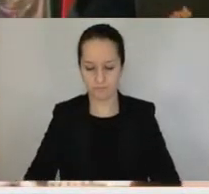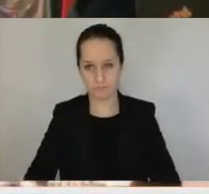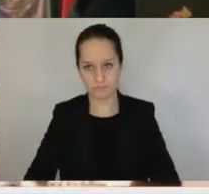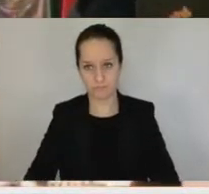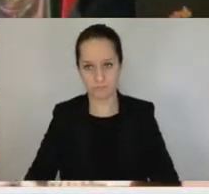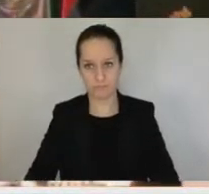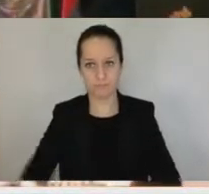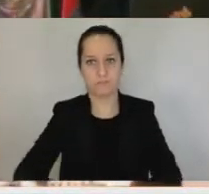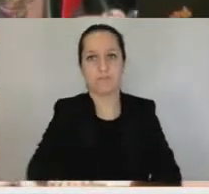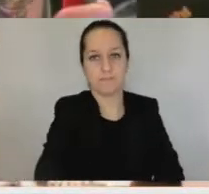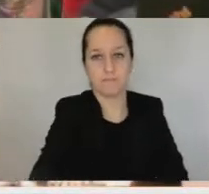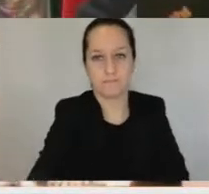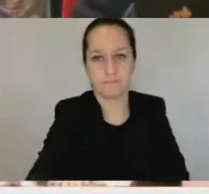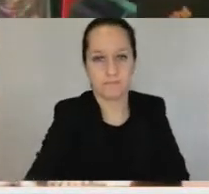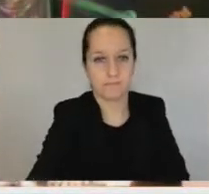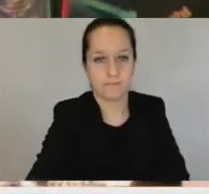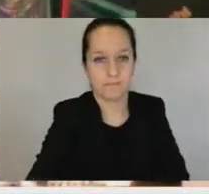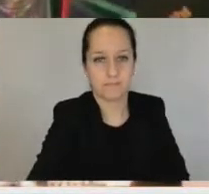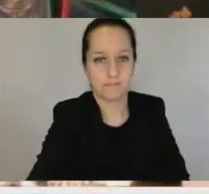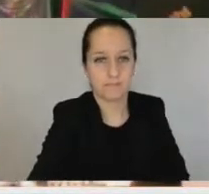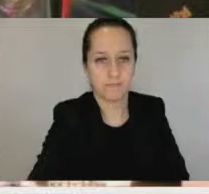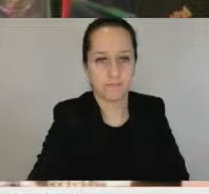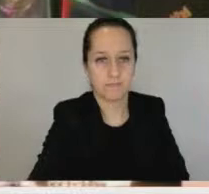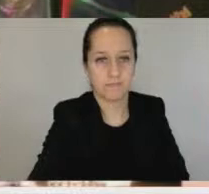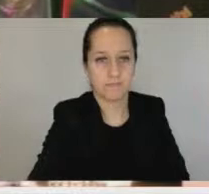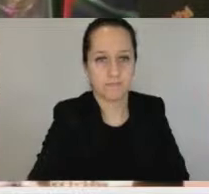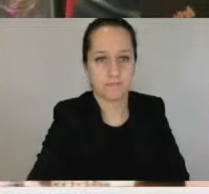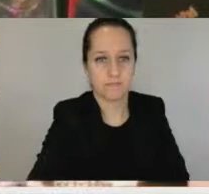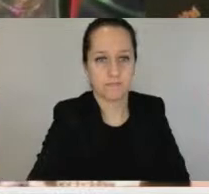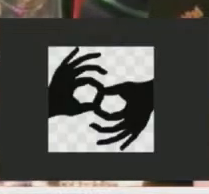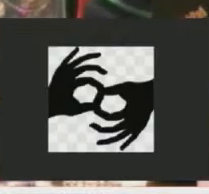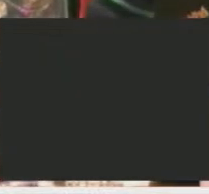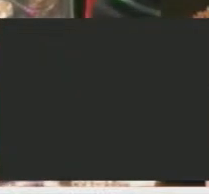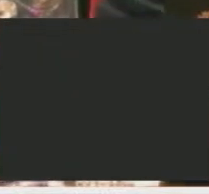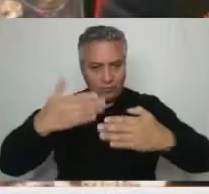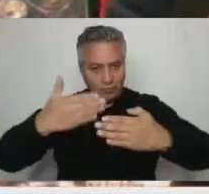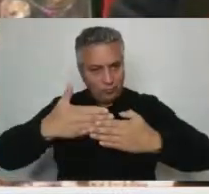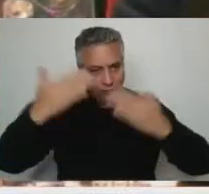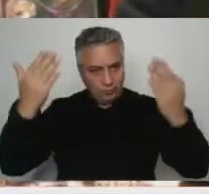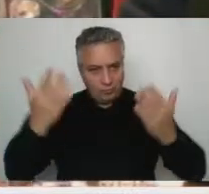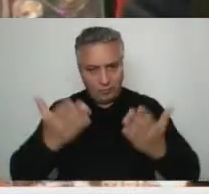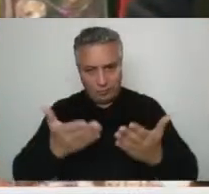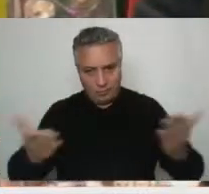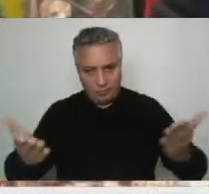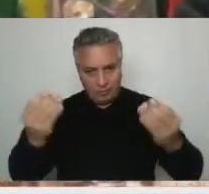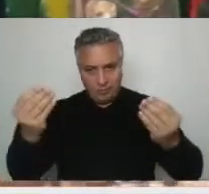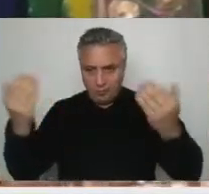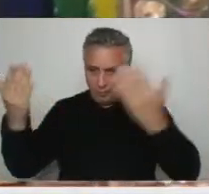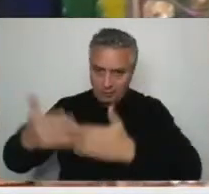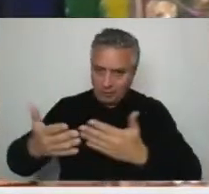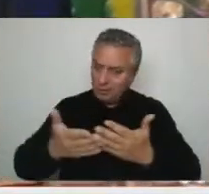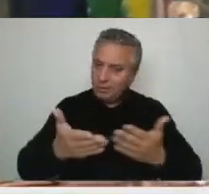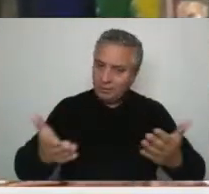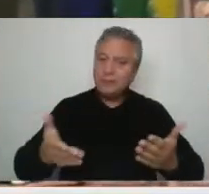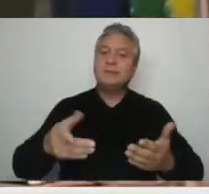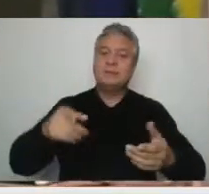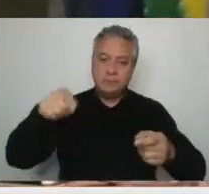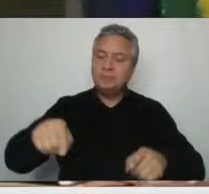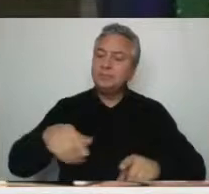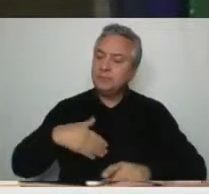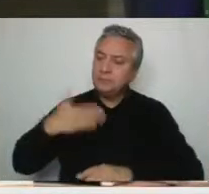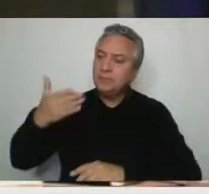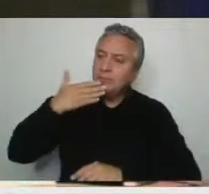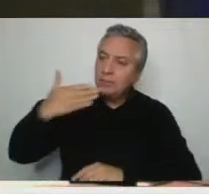Good afternoon, good morning. Professor Marmot, thank you very much for your talk. It was very interesting and a real honor to have you here with